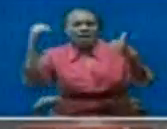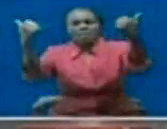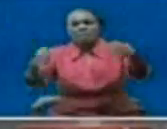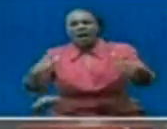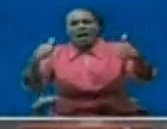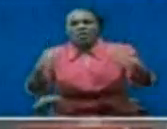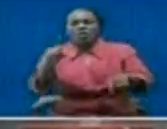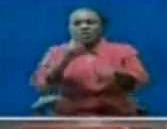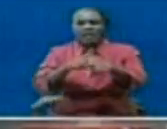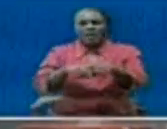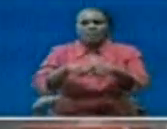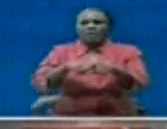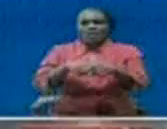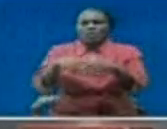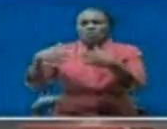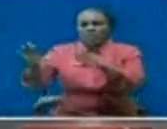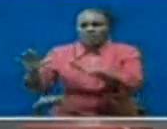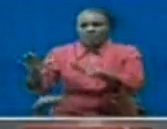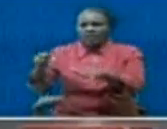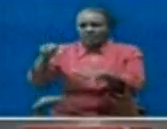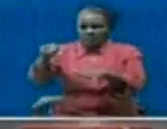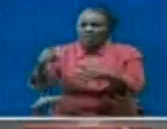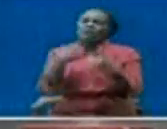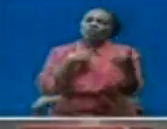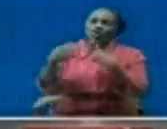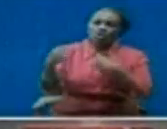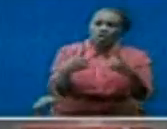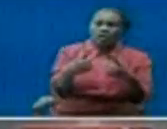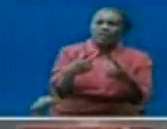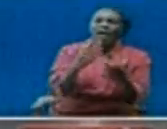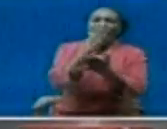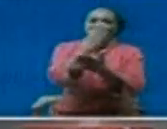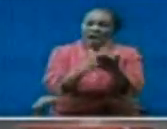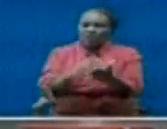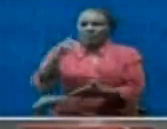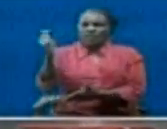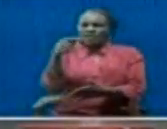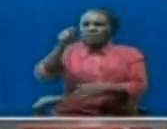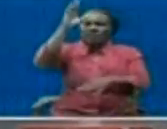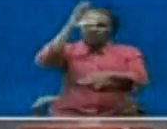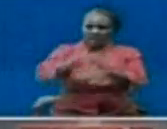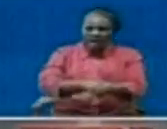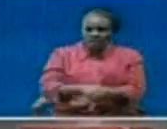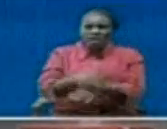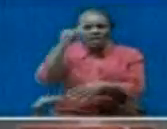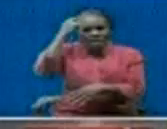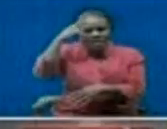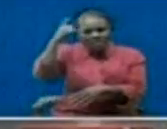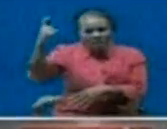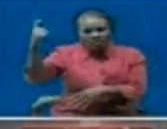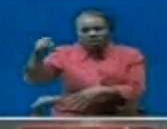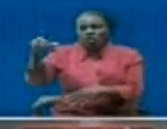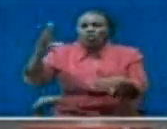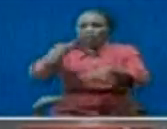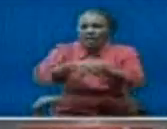put Honorable Dida out on the side. Mm-hmm. He was speaking on behalf of Kenyans. He got the Kenyans' imagination. They gave him their trust